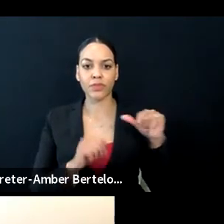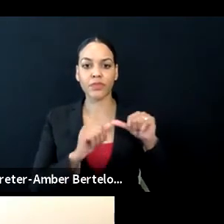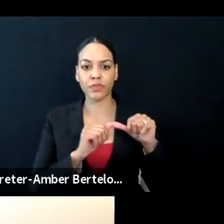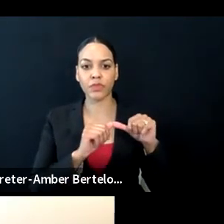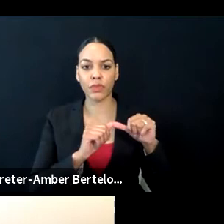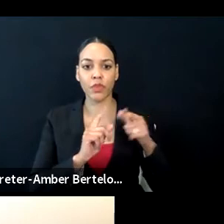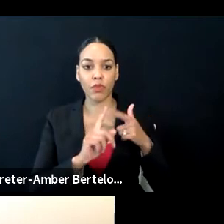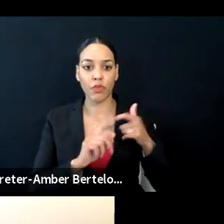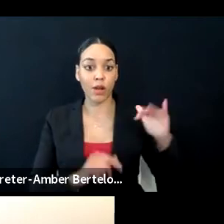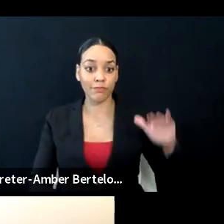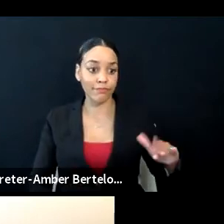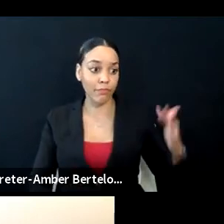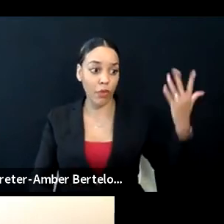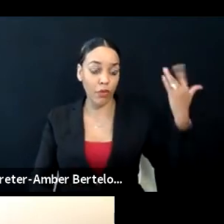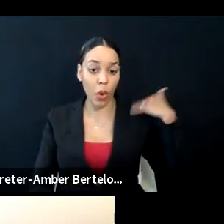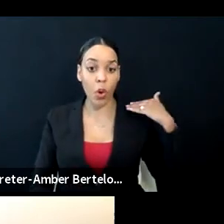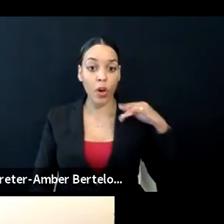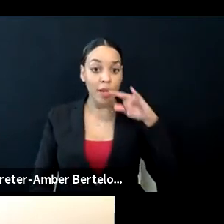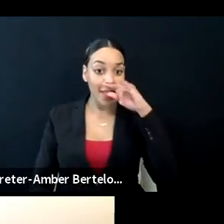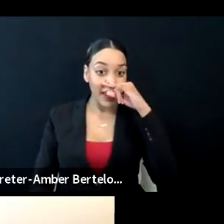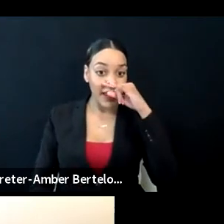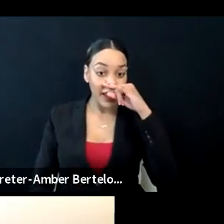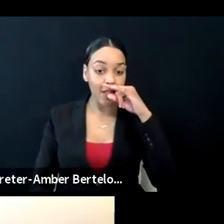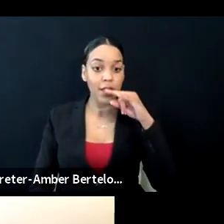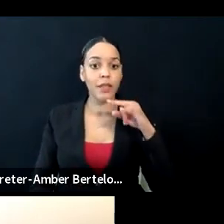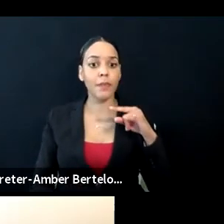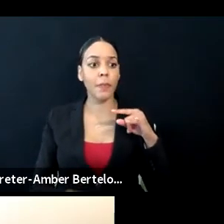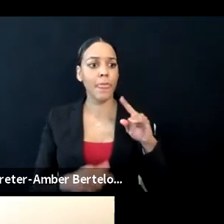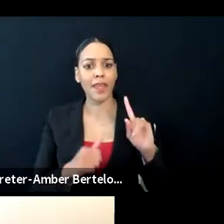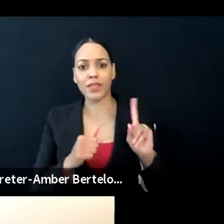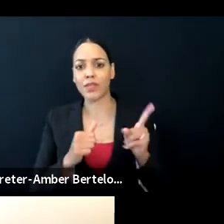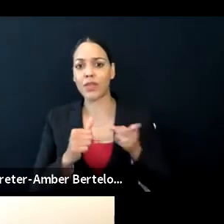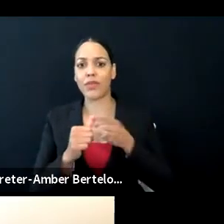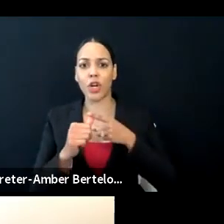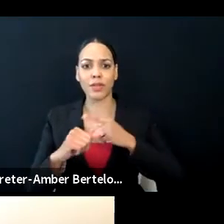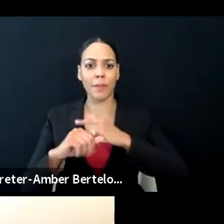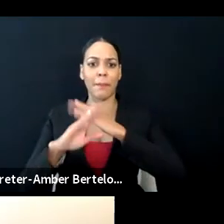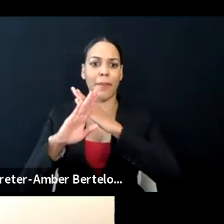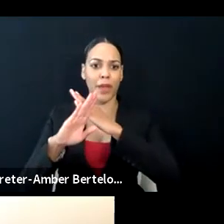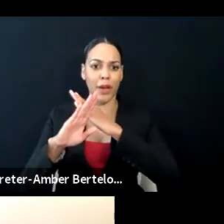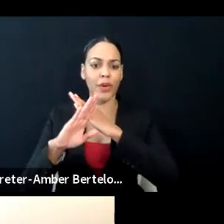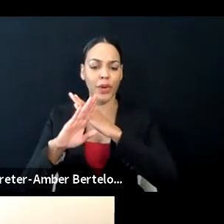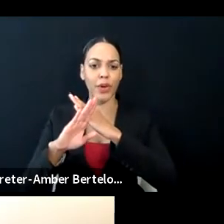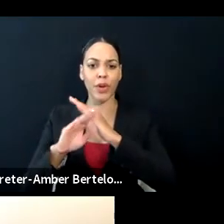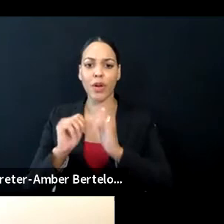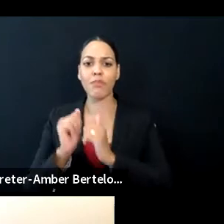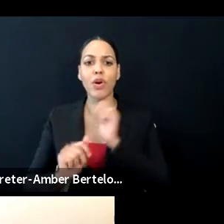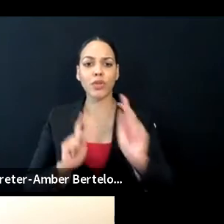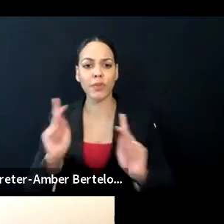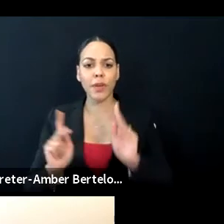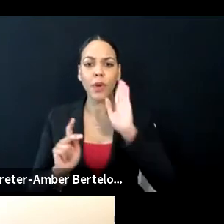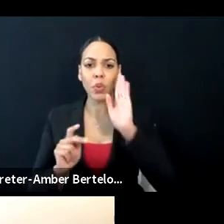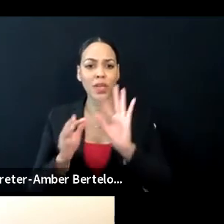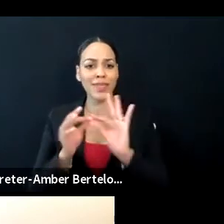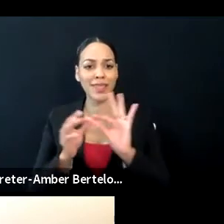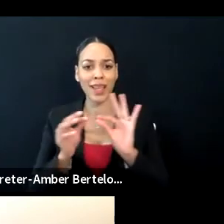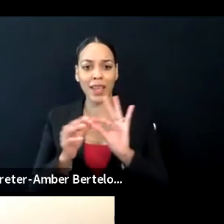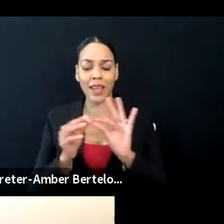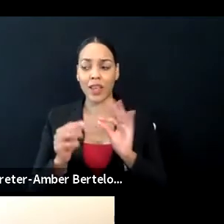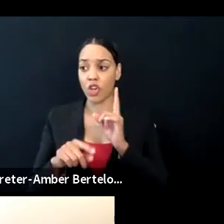kid. And it is the first barrier that I think most people would say, you know, you couldn't